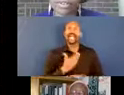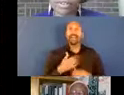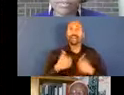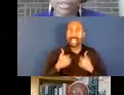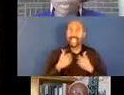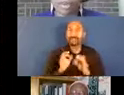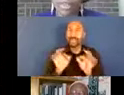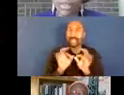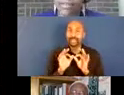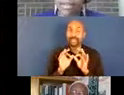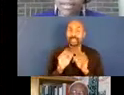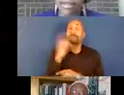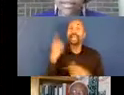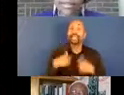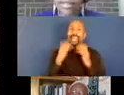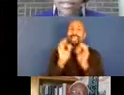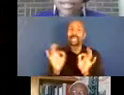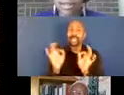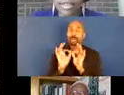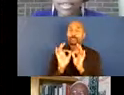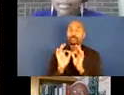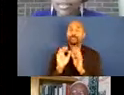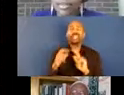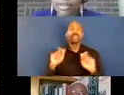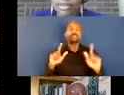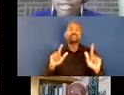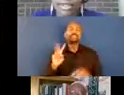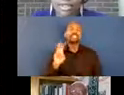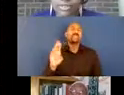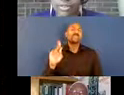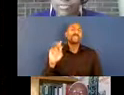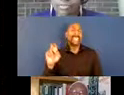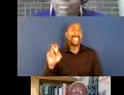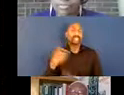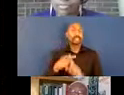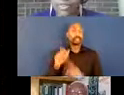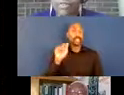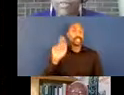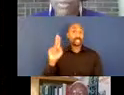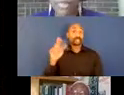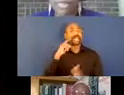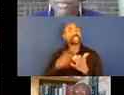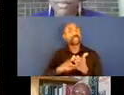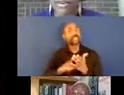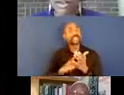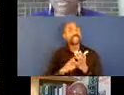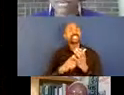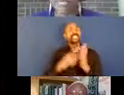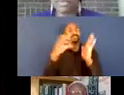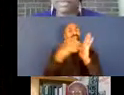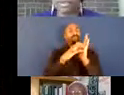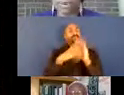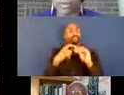Service website yesterday, I noticed a statement on diversity and inclusion. Feminist scholar Sarah